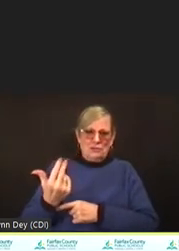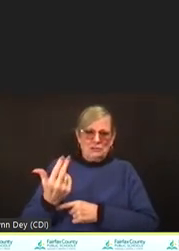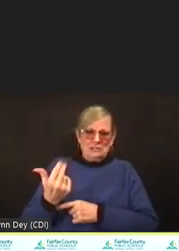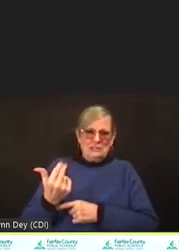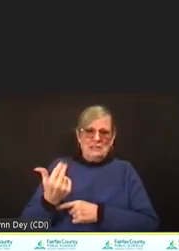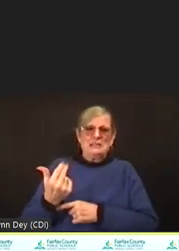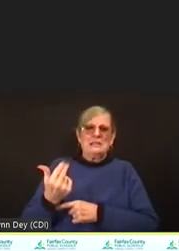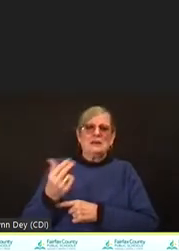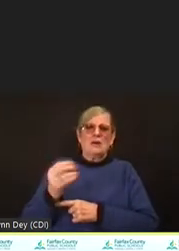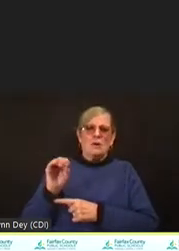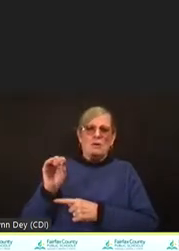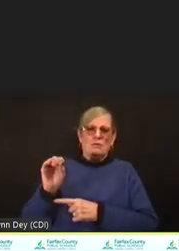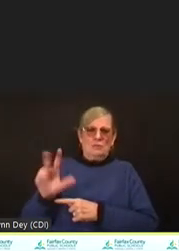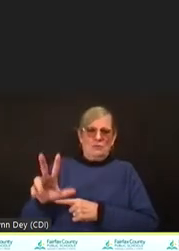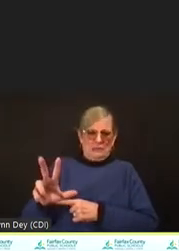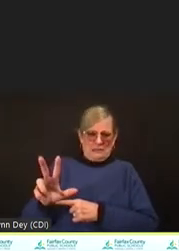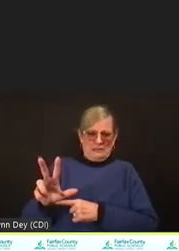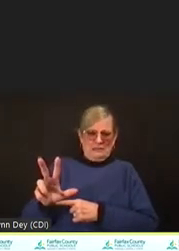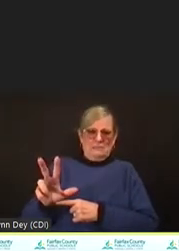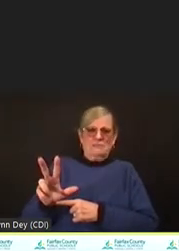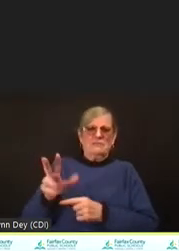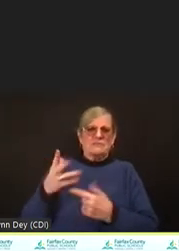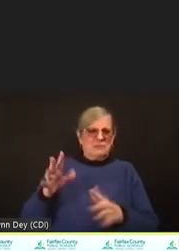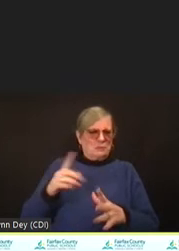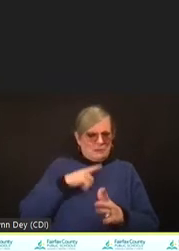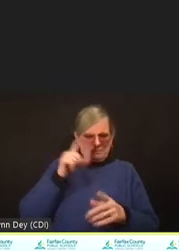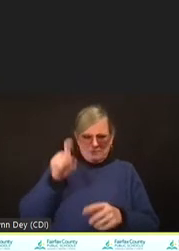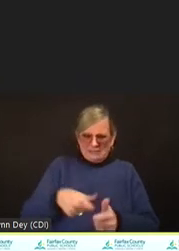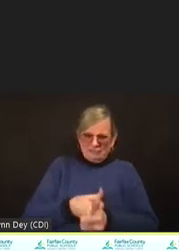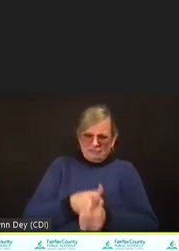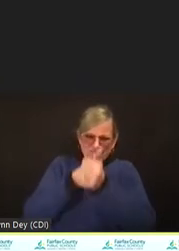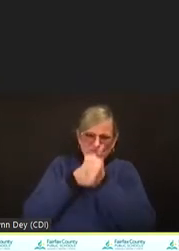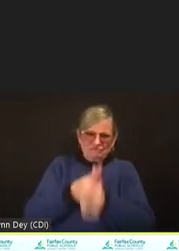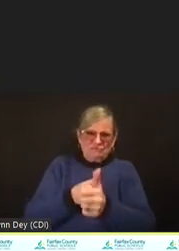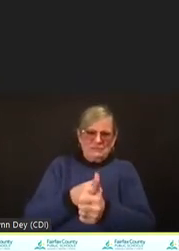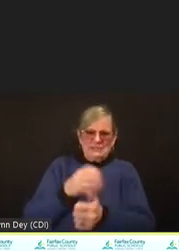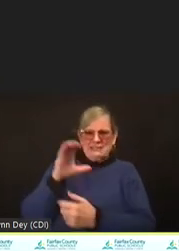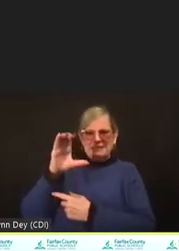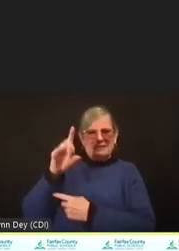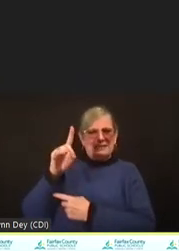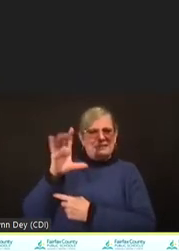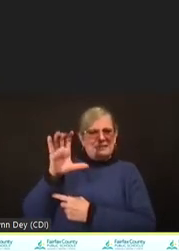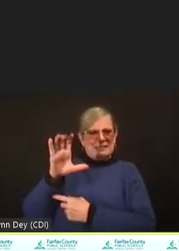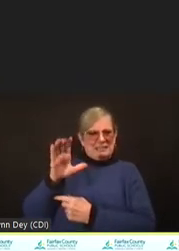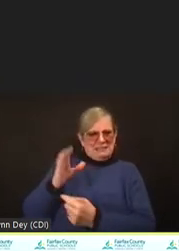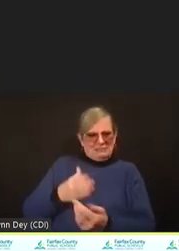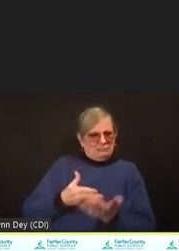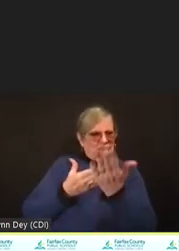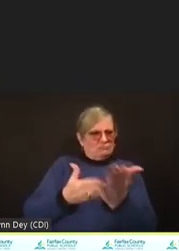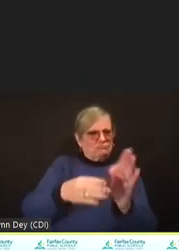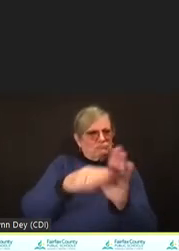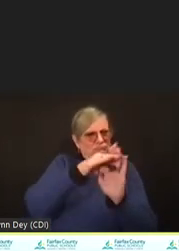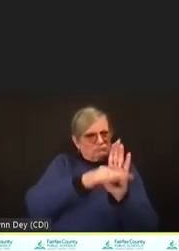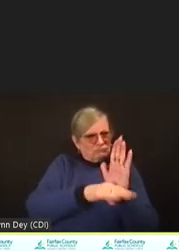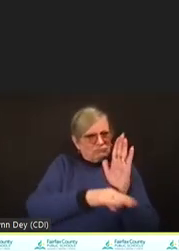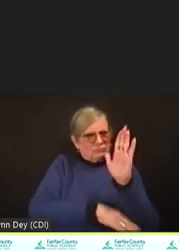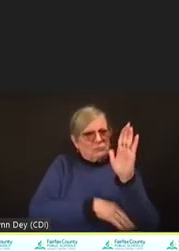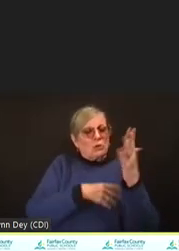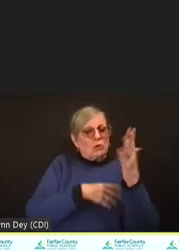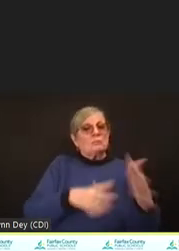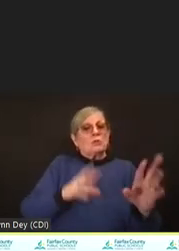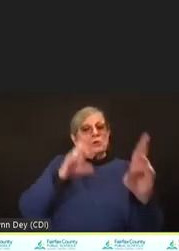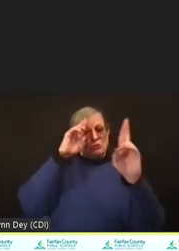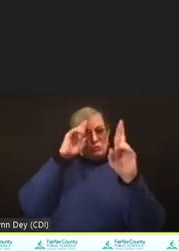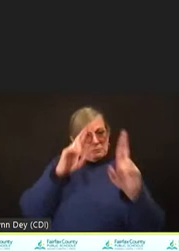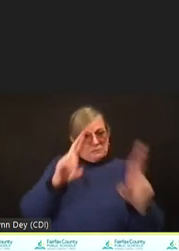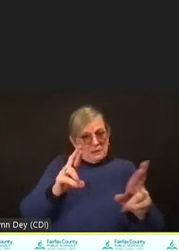CDC guidelines and recommendations. In the end, we will respect the legal process, and